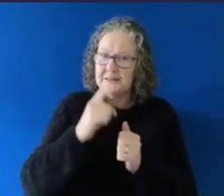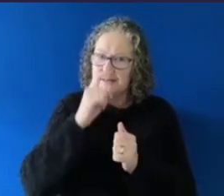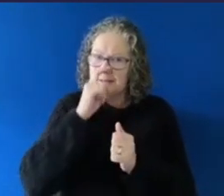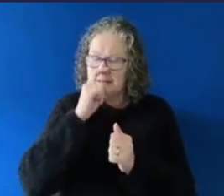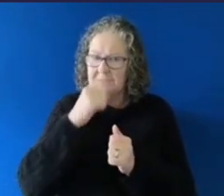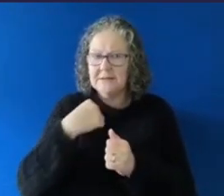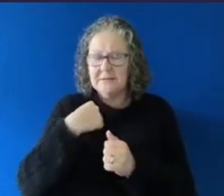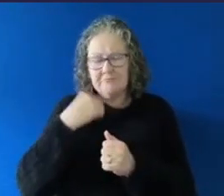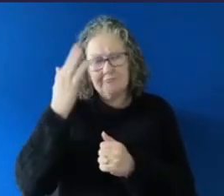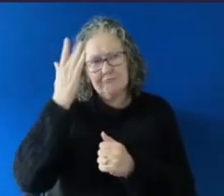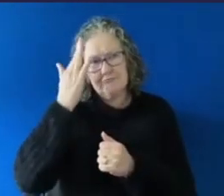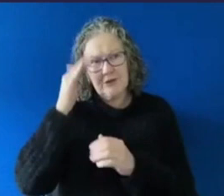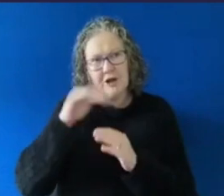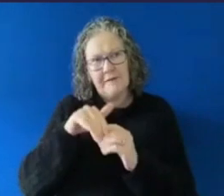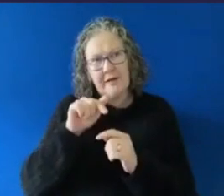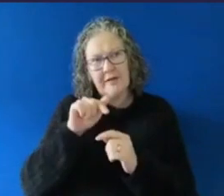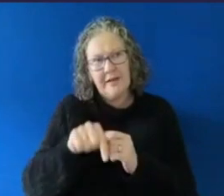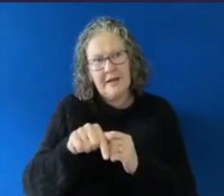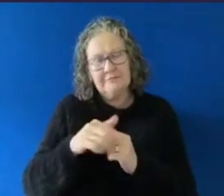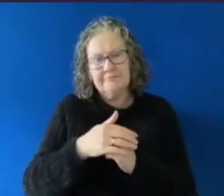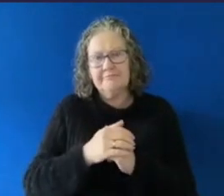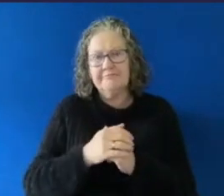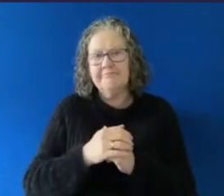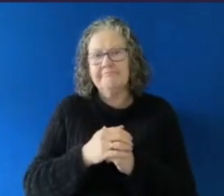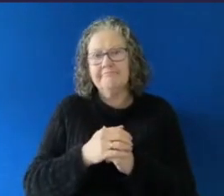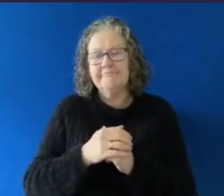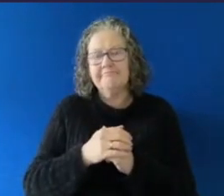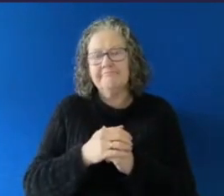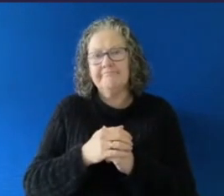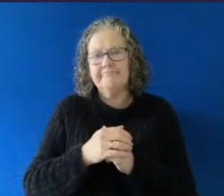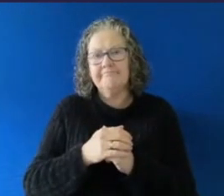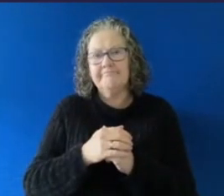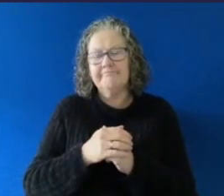talking today. This is where we're at.